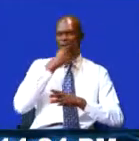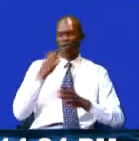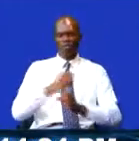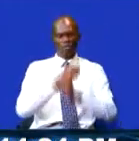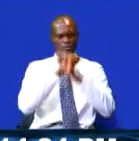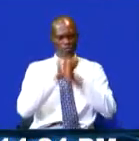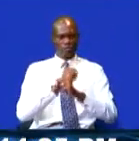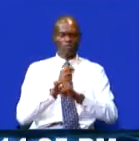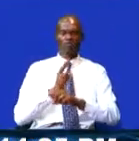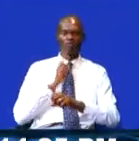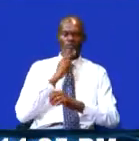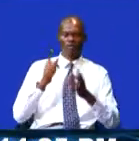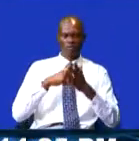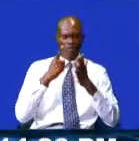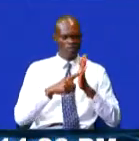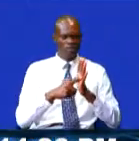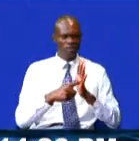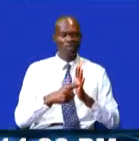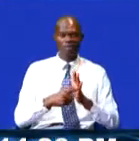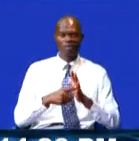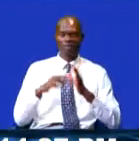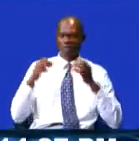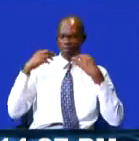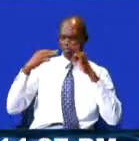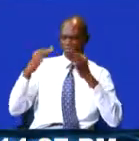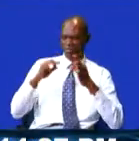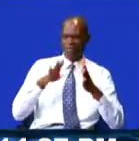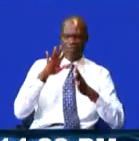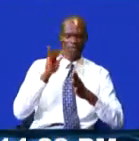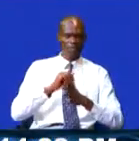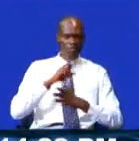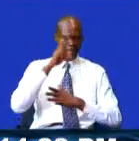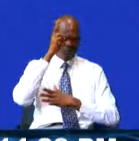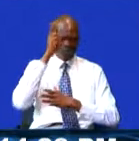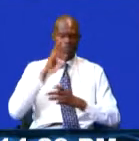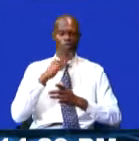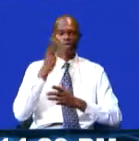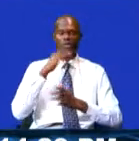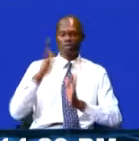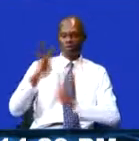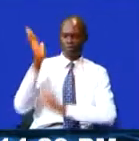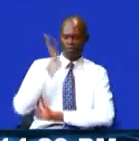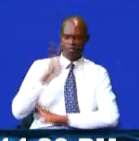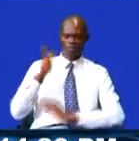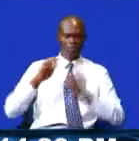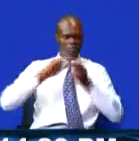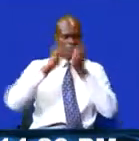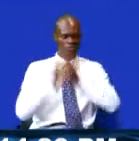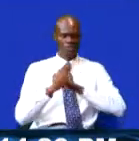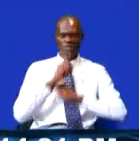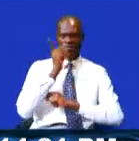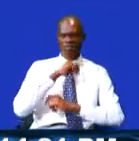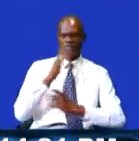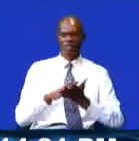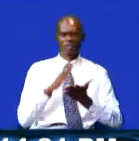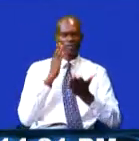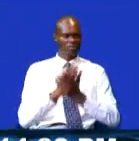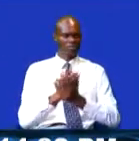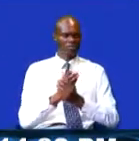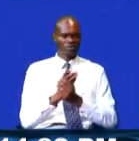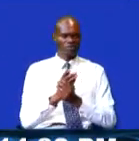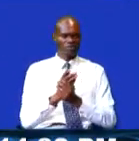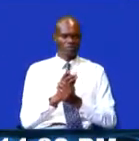Rescued us, and then the person was released by the security. We want the security to be changed.